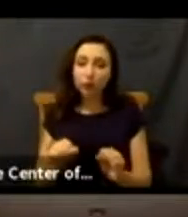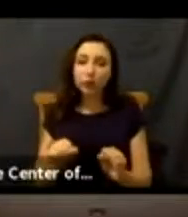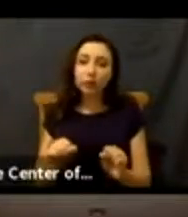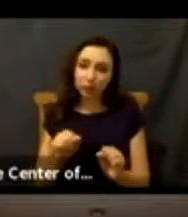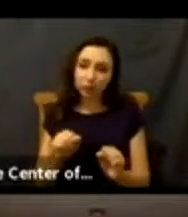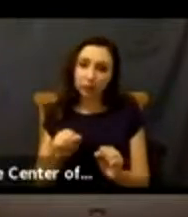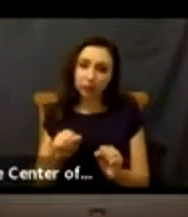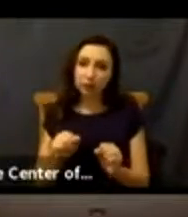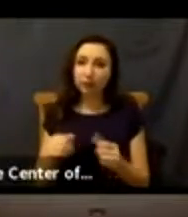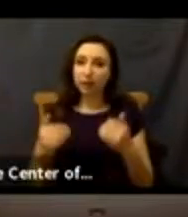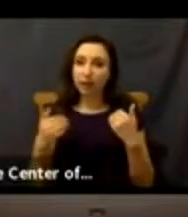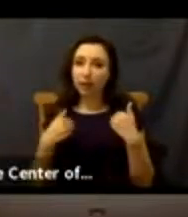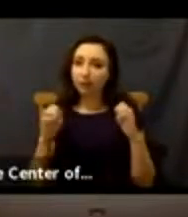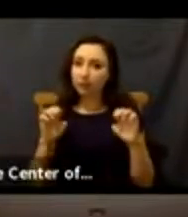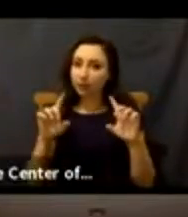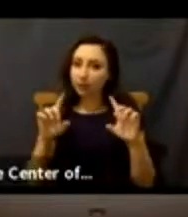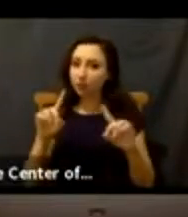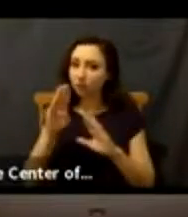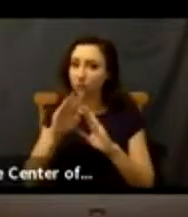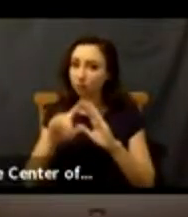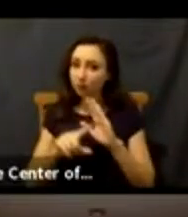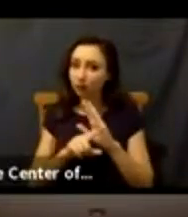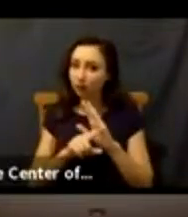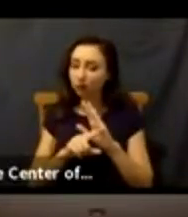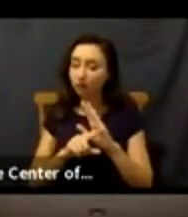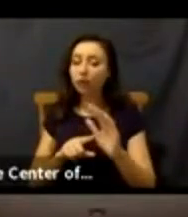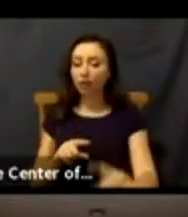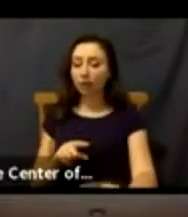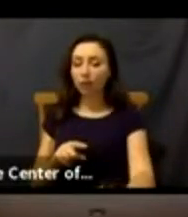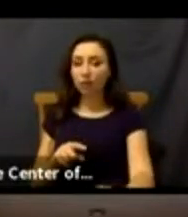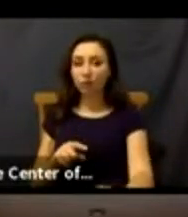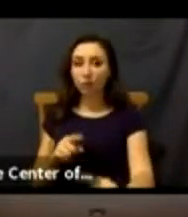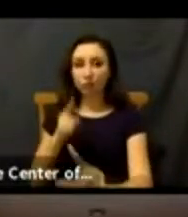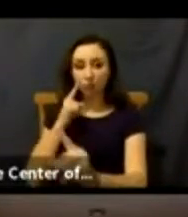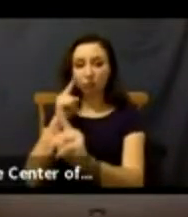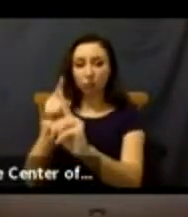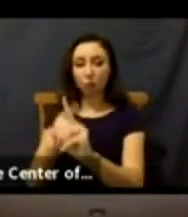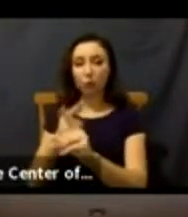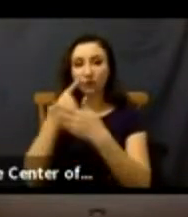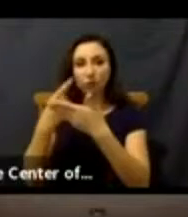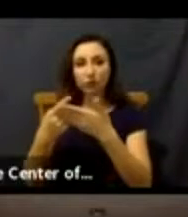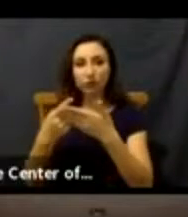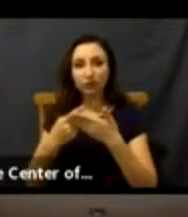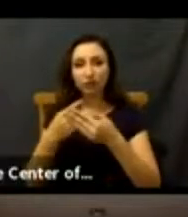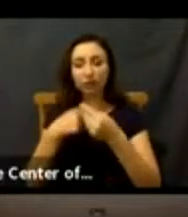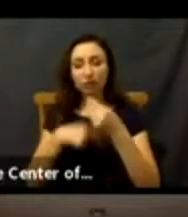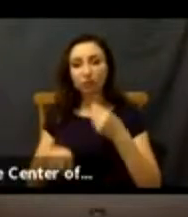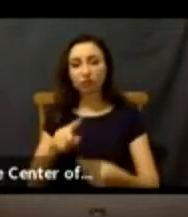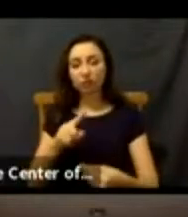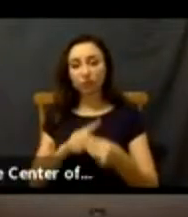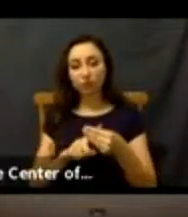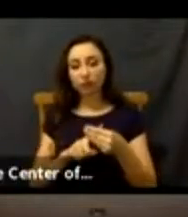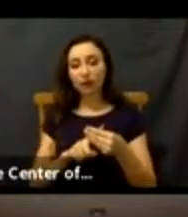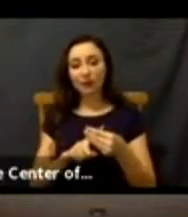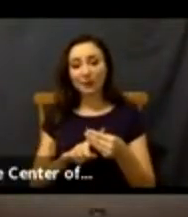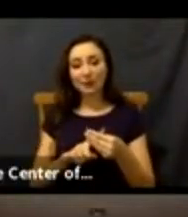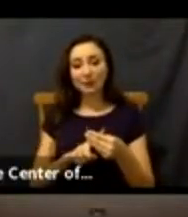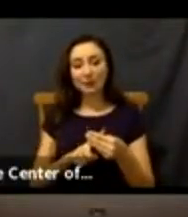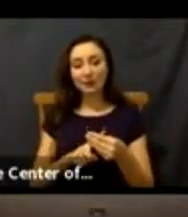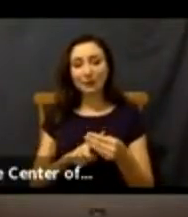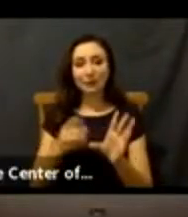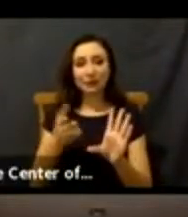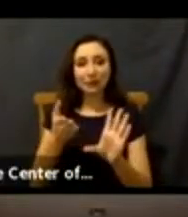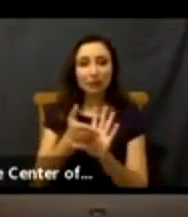an educational background or maybe points for discussion regarding the psychological or